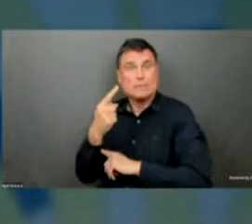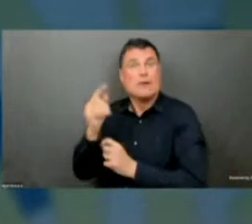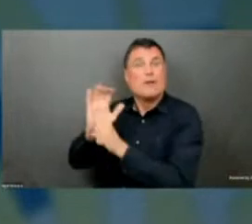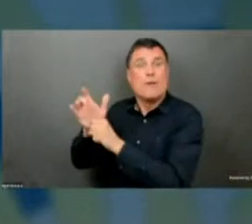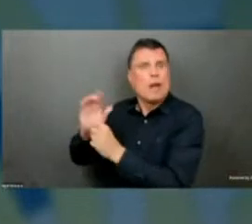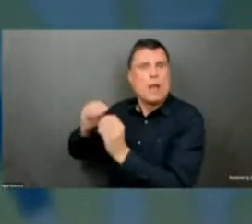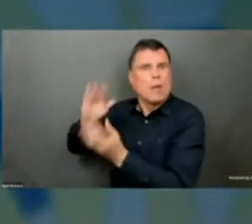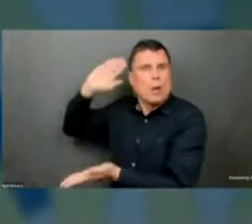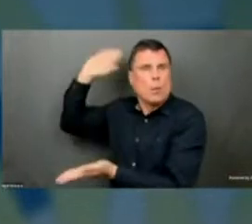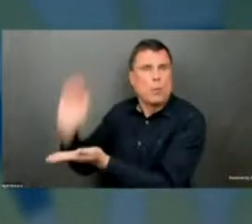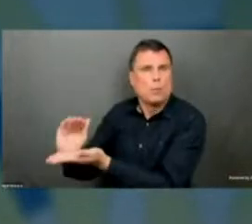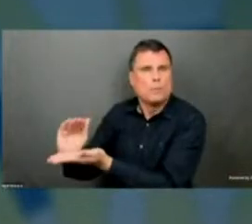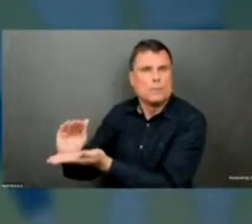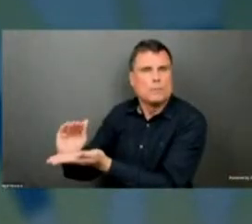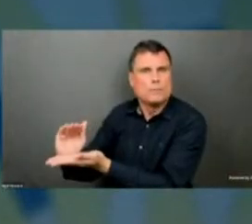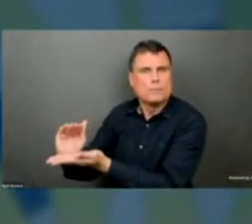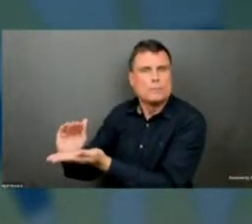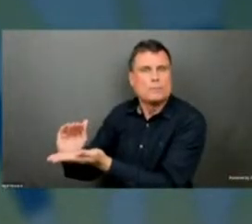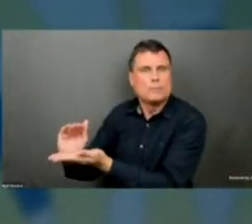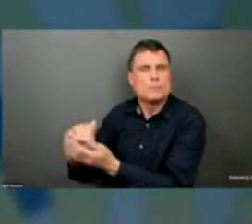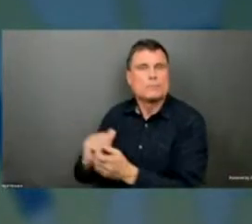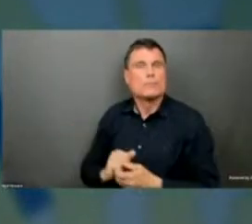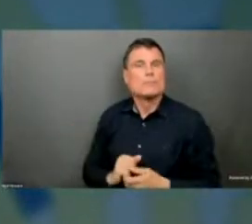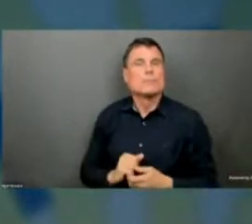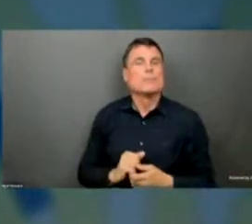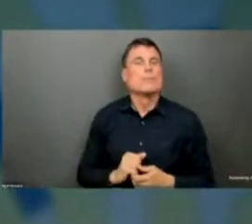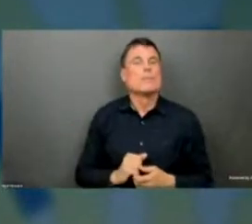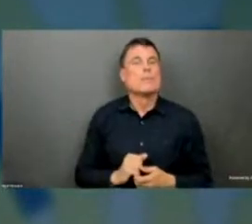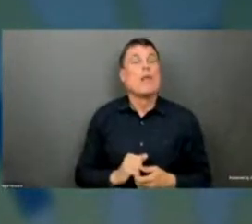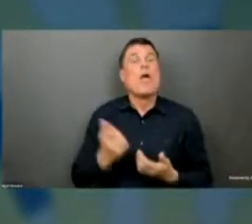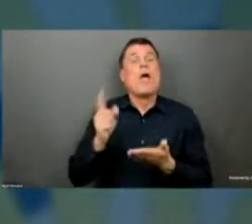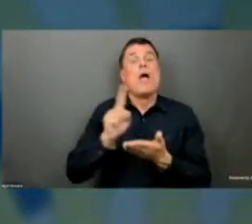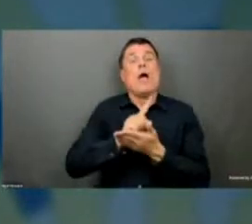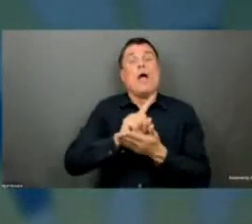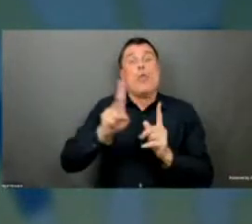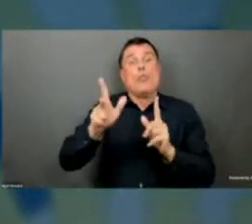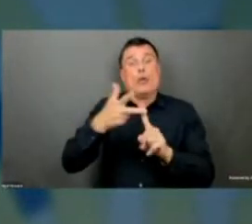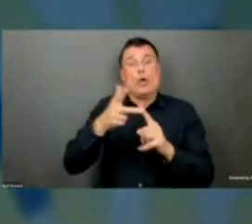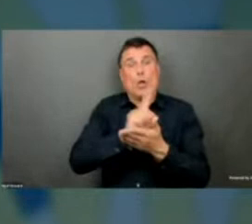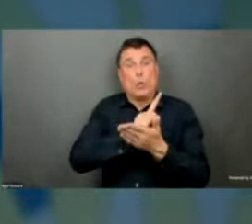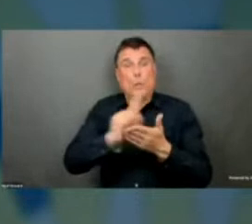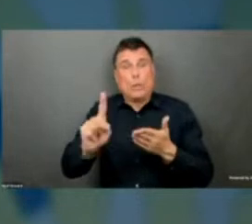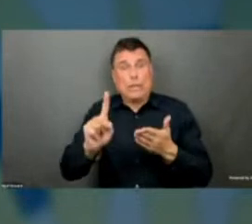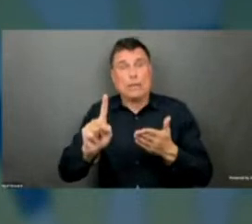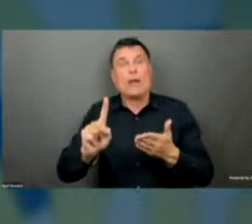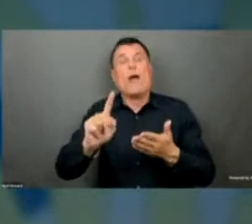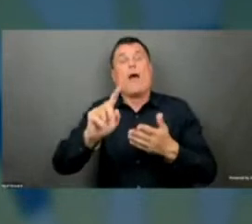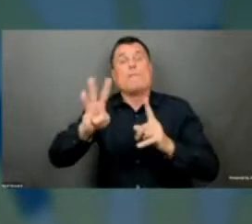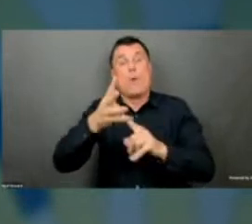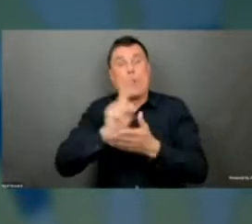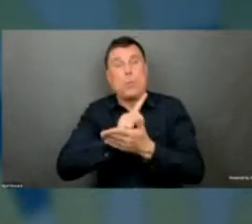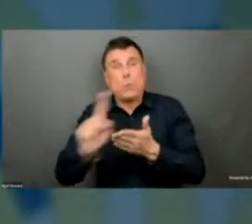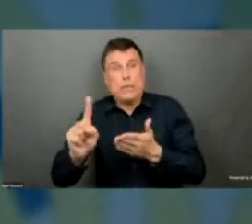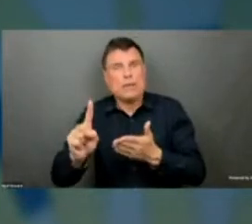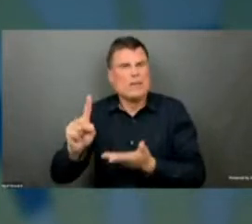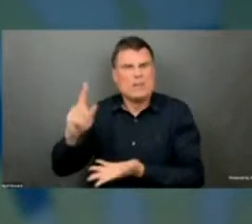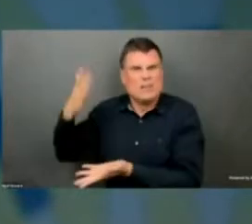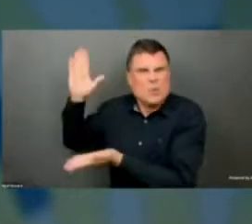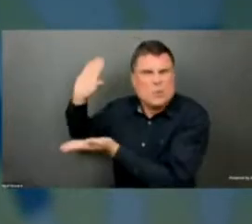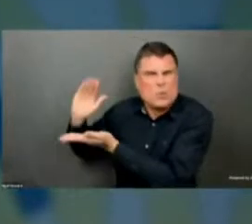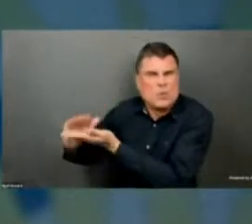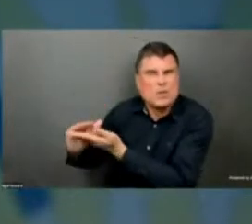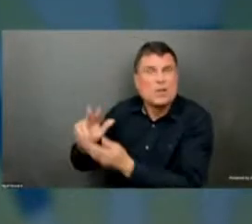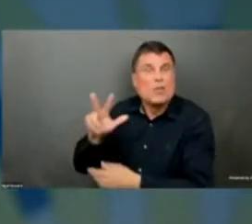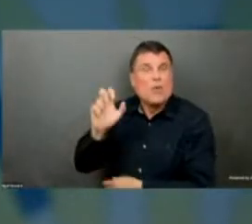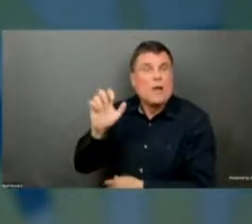after between weeks 3 and 4. And these were 353 cases in First Nations communities. You remember